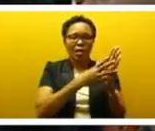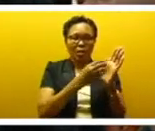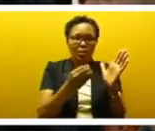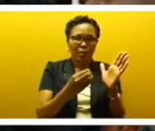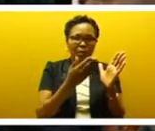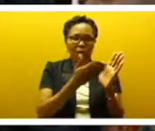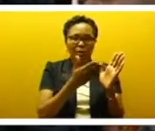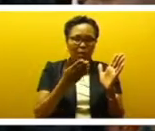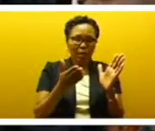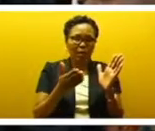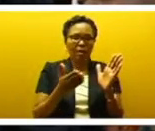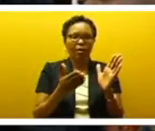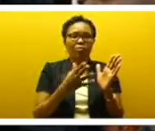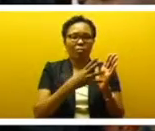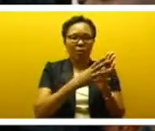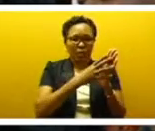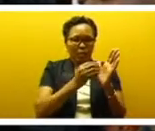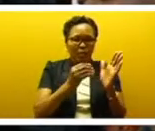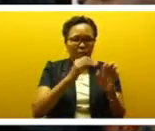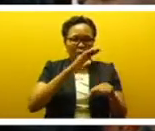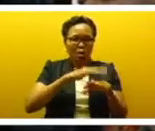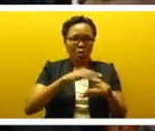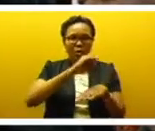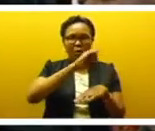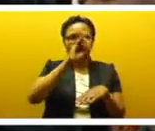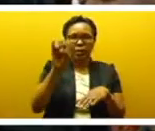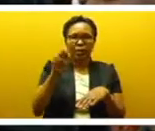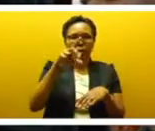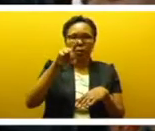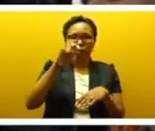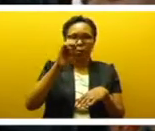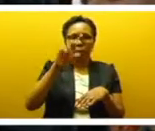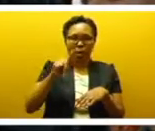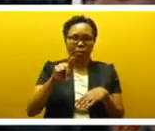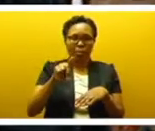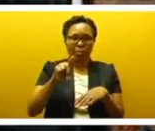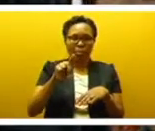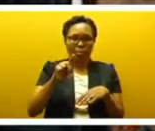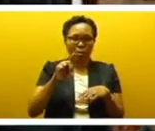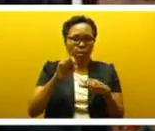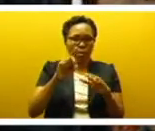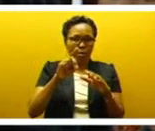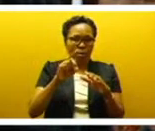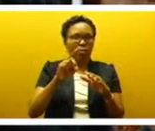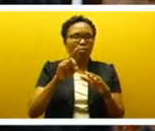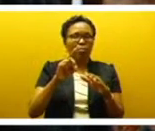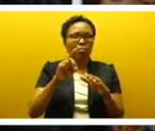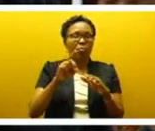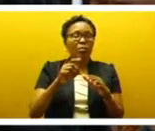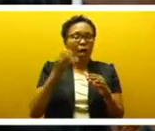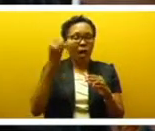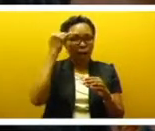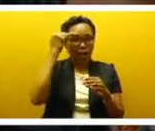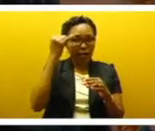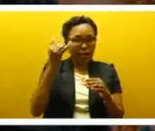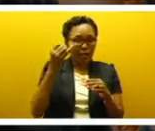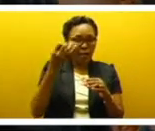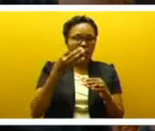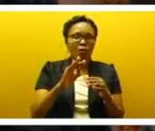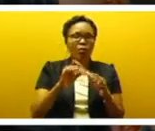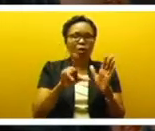are taken on a JPEG format, and the idea of the law of